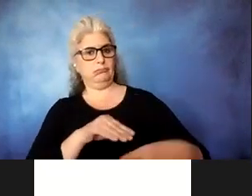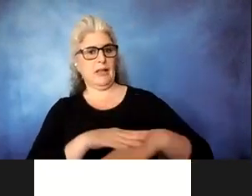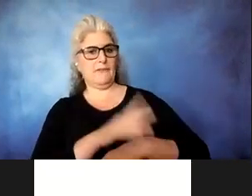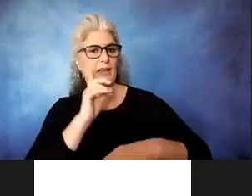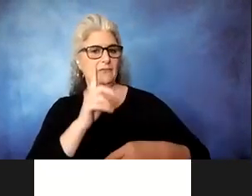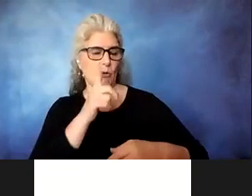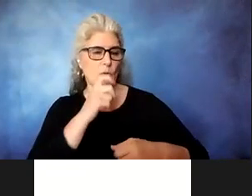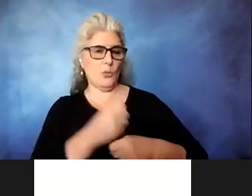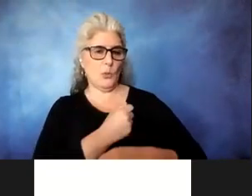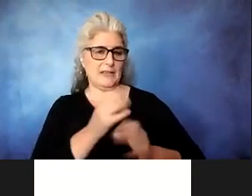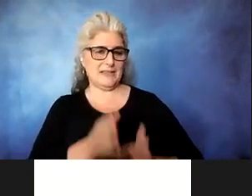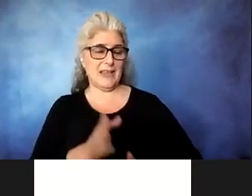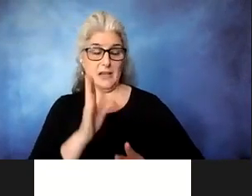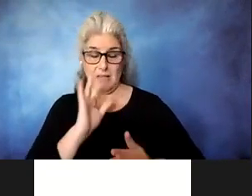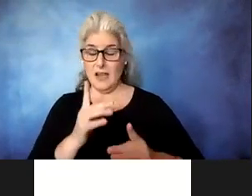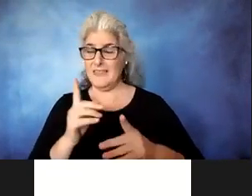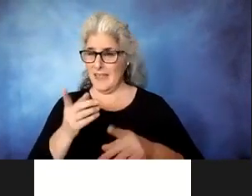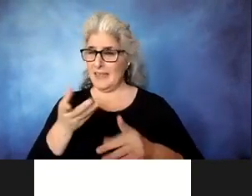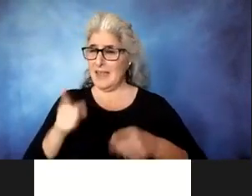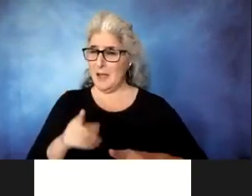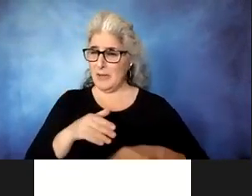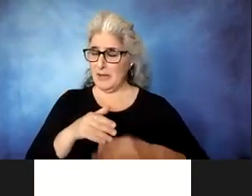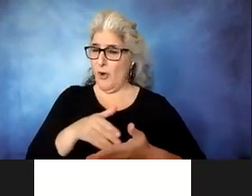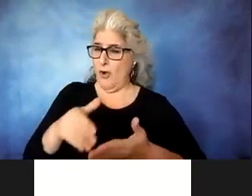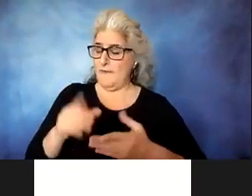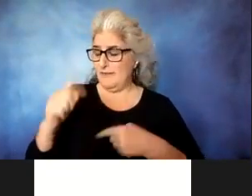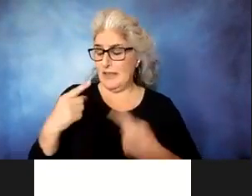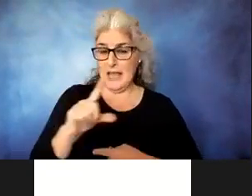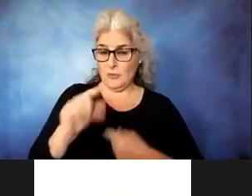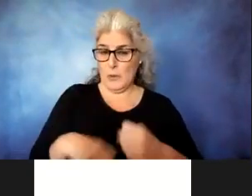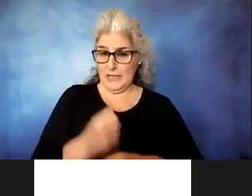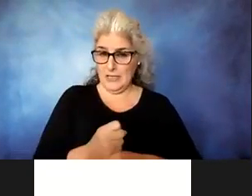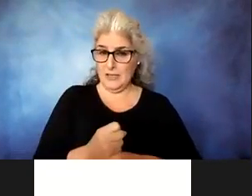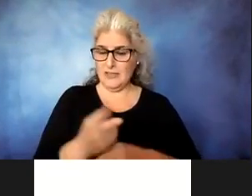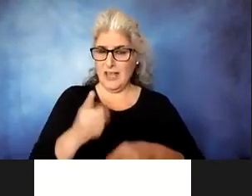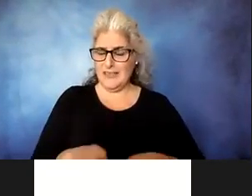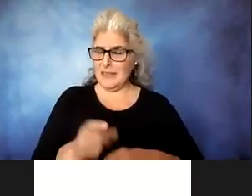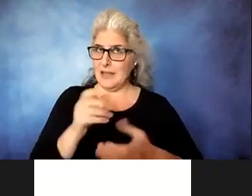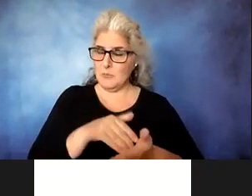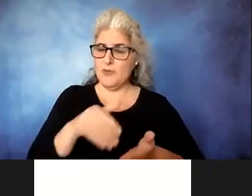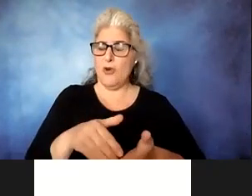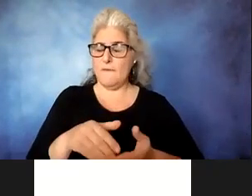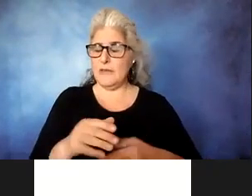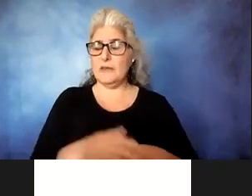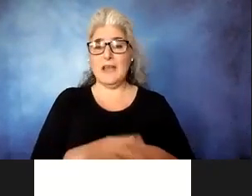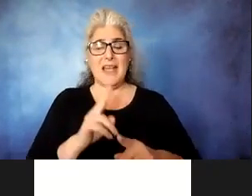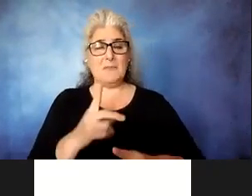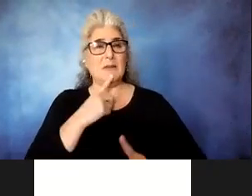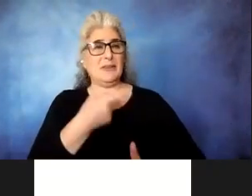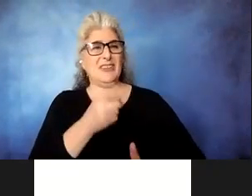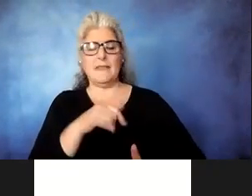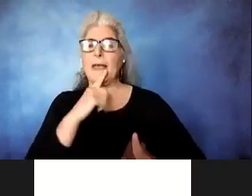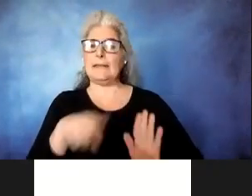council primary elections within the last 20 years were won with less than 50% of the vote. And folks identified that as a